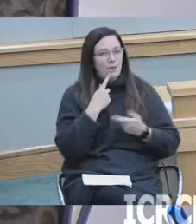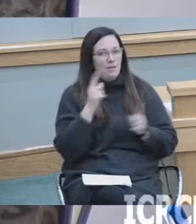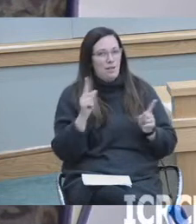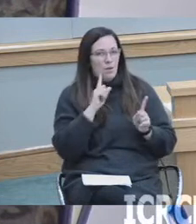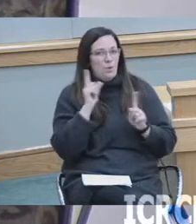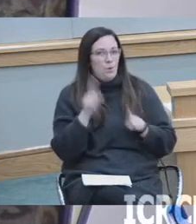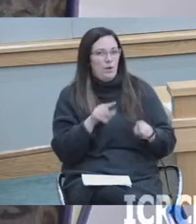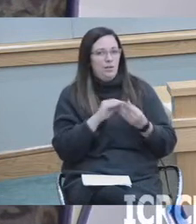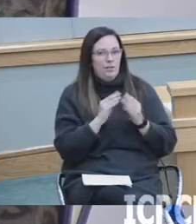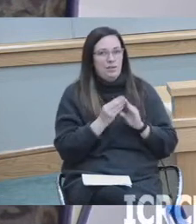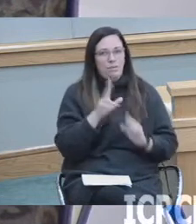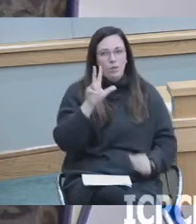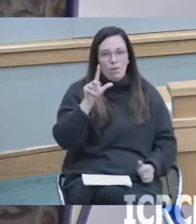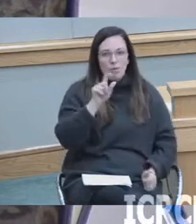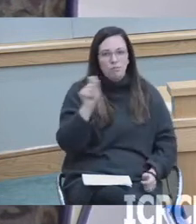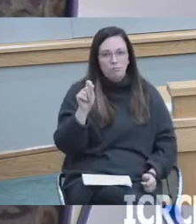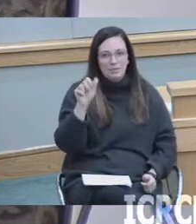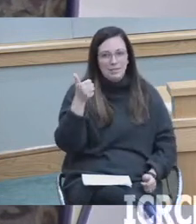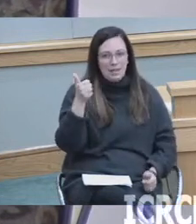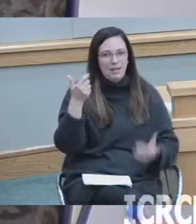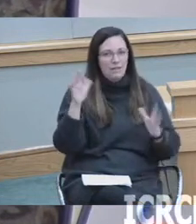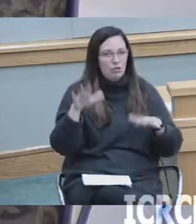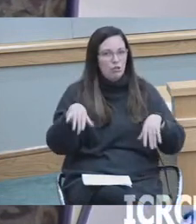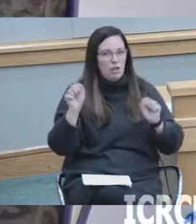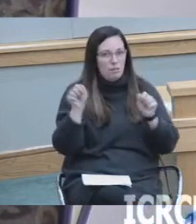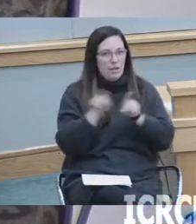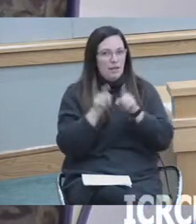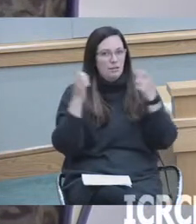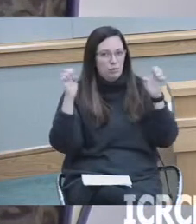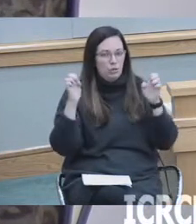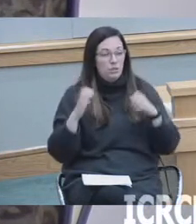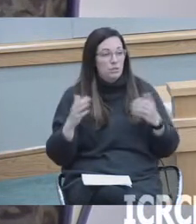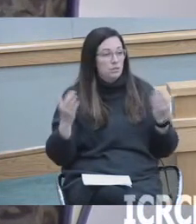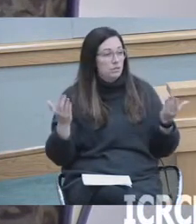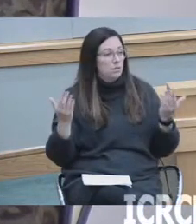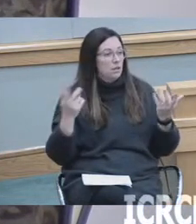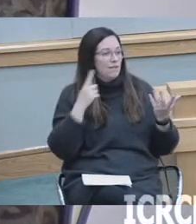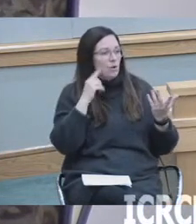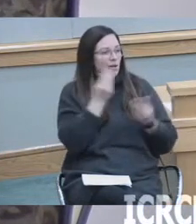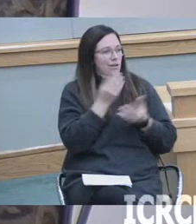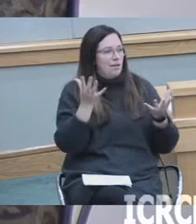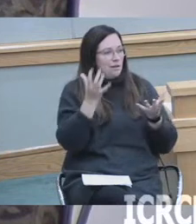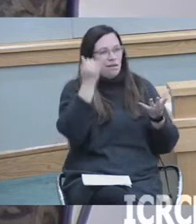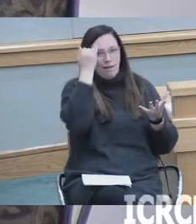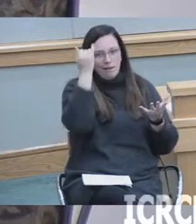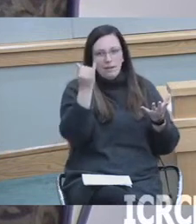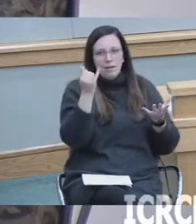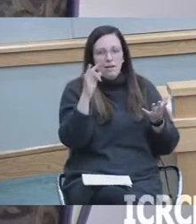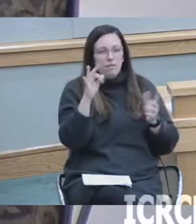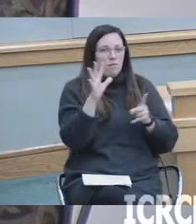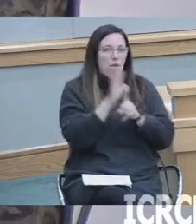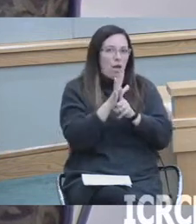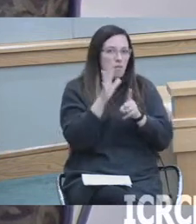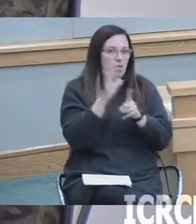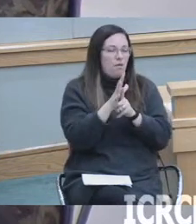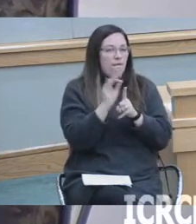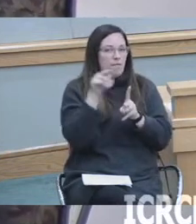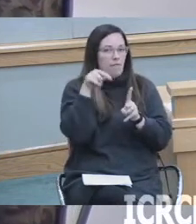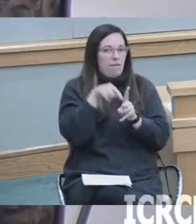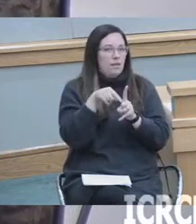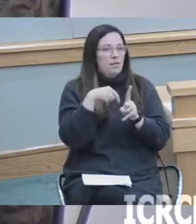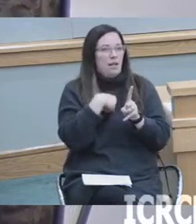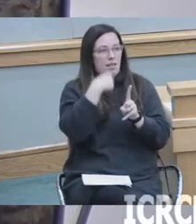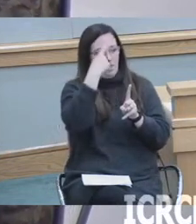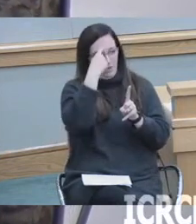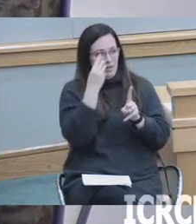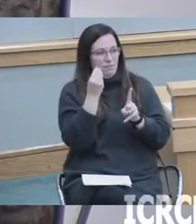ordinance 23-10 adopted as an emergency. Just to give you an idea of the popularity of these, I think Ms.